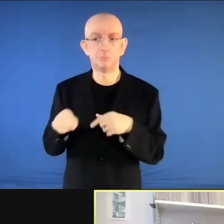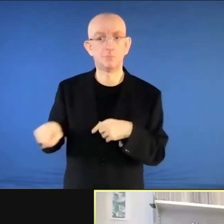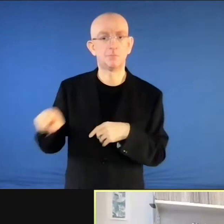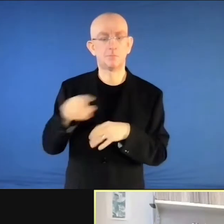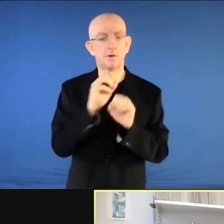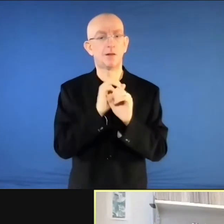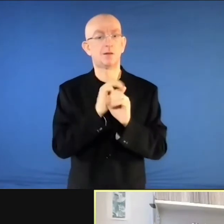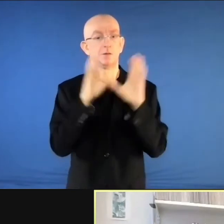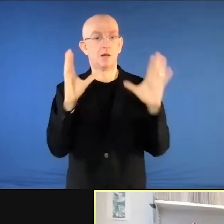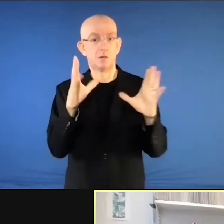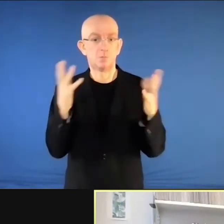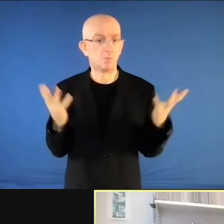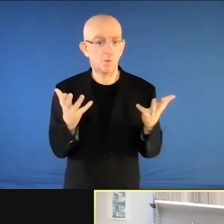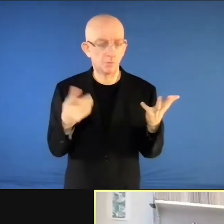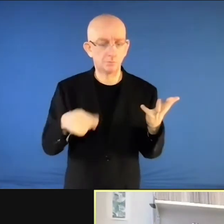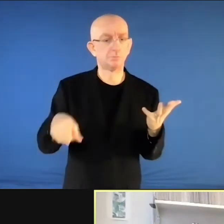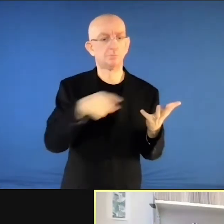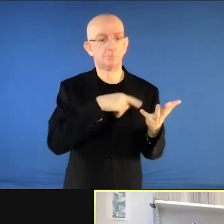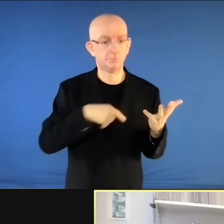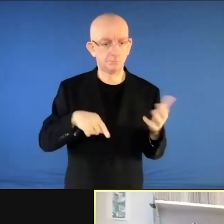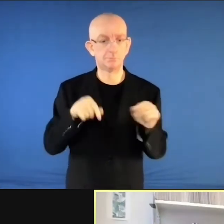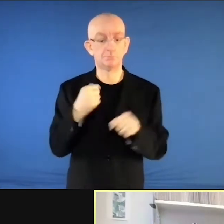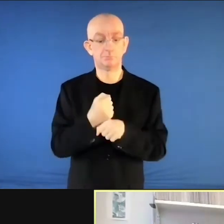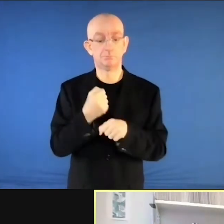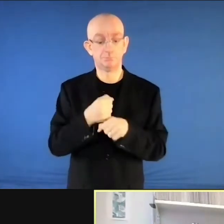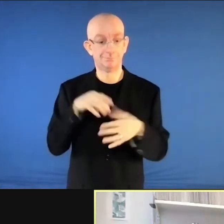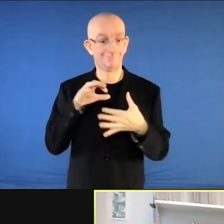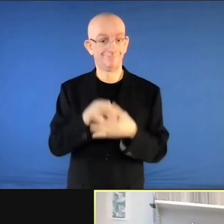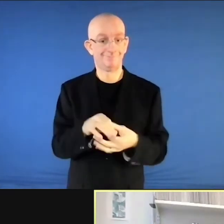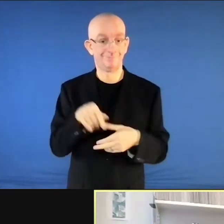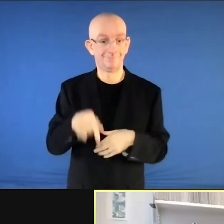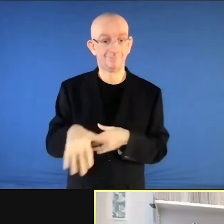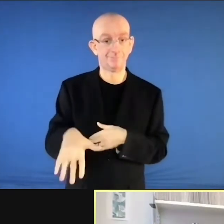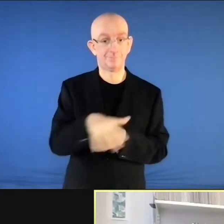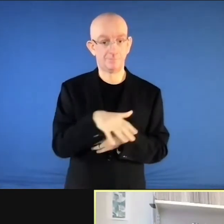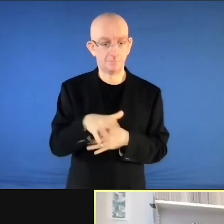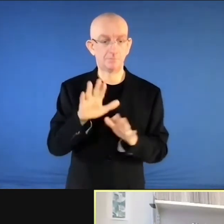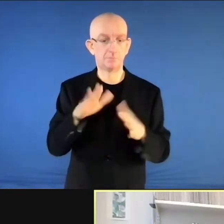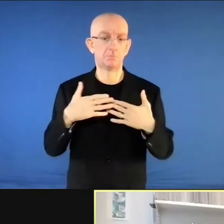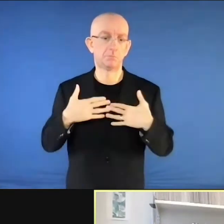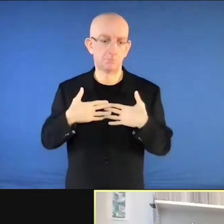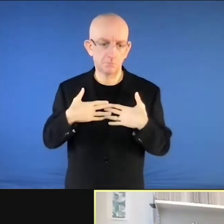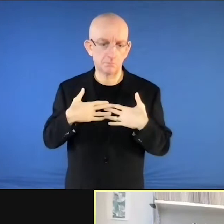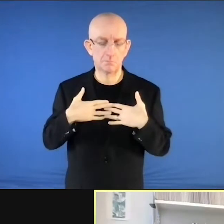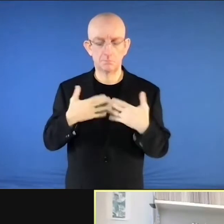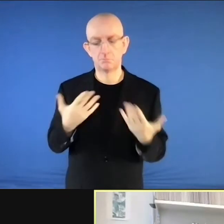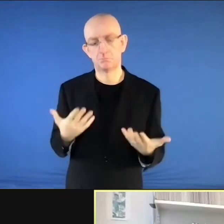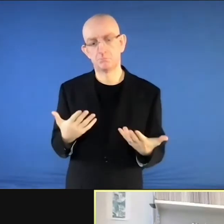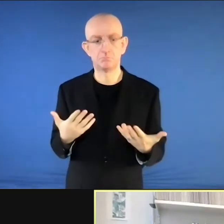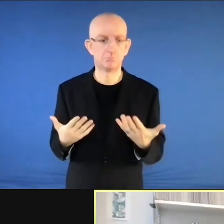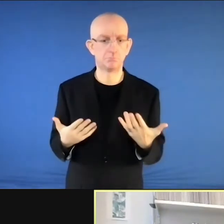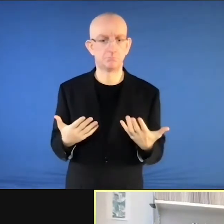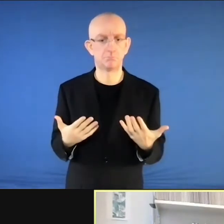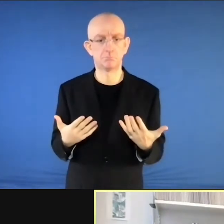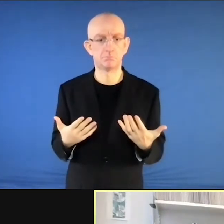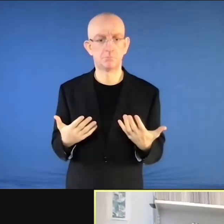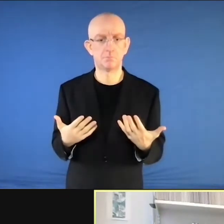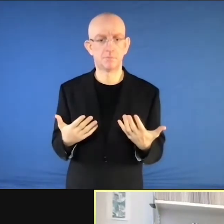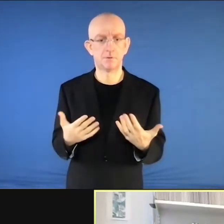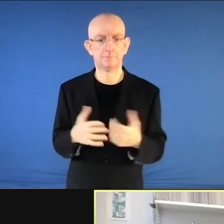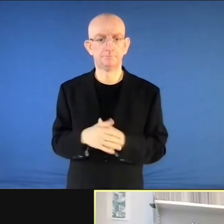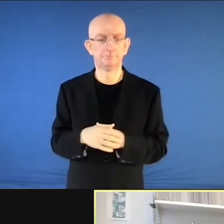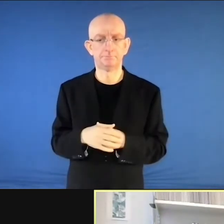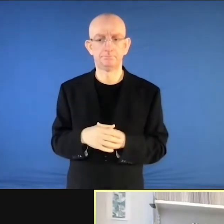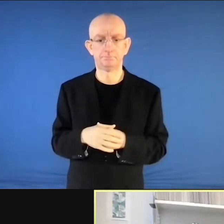for, in my case, decades, I'm really grateful that I've had the experience, thanks to